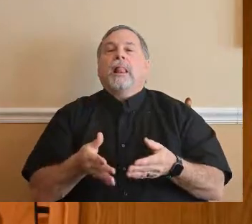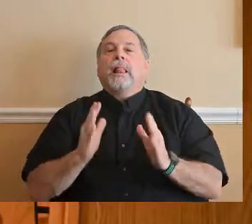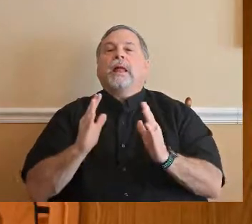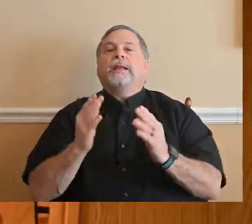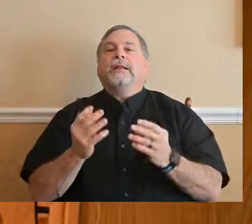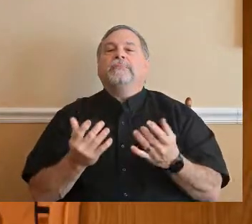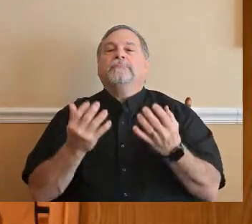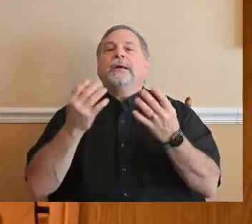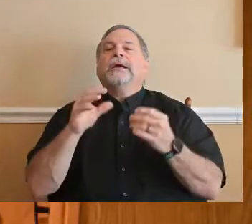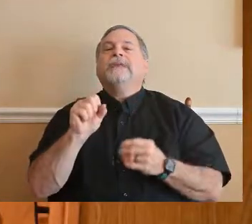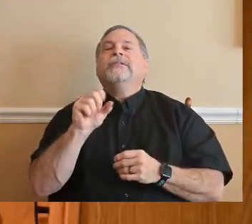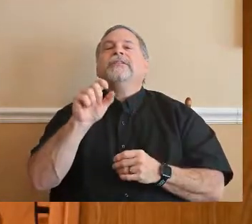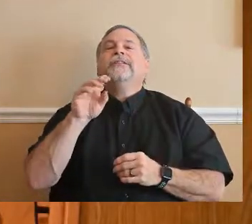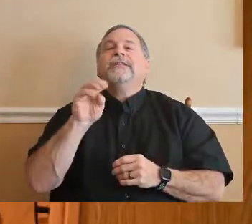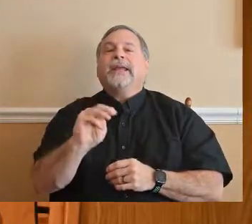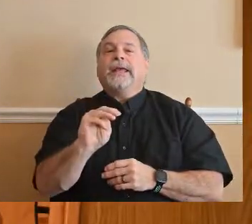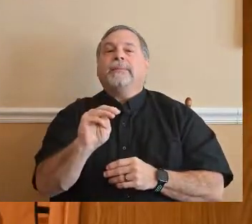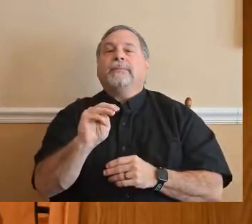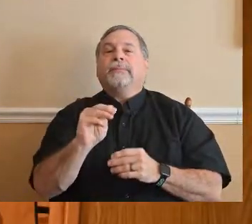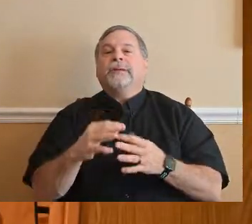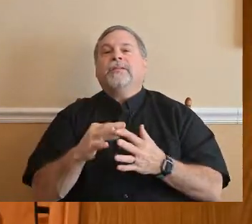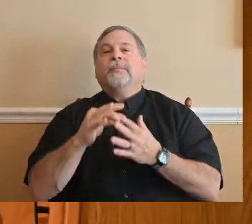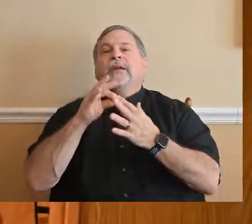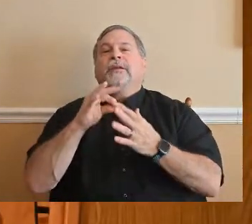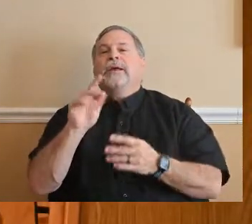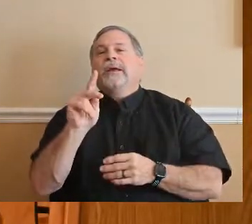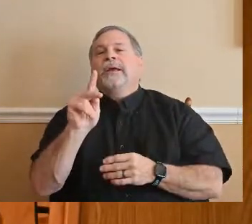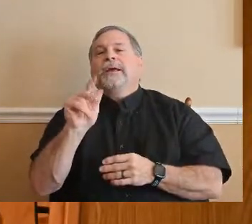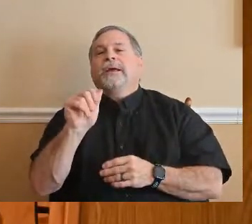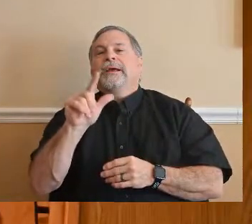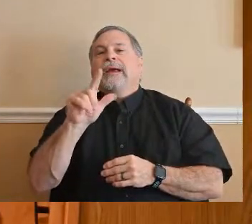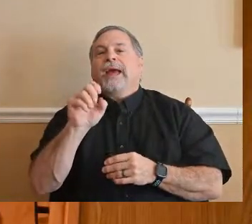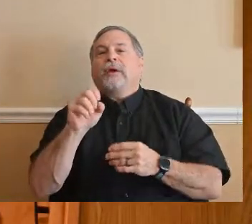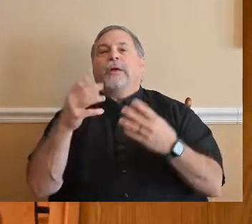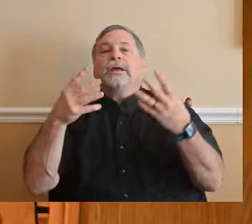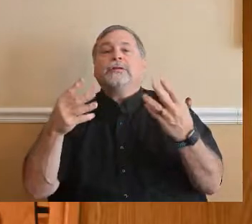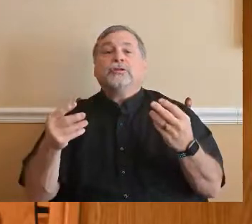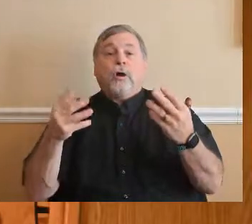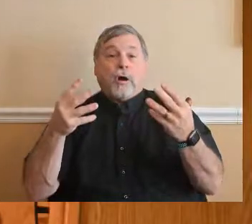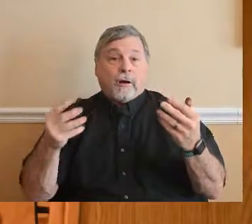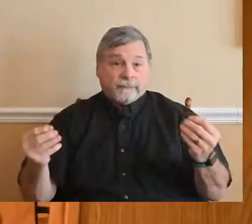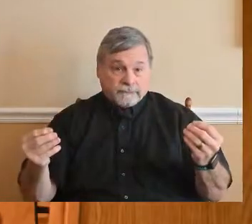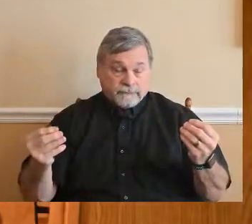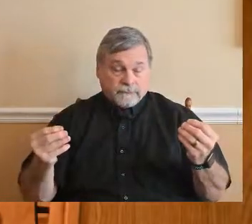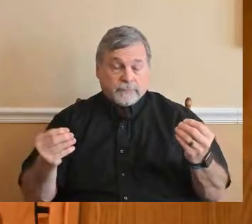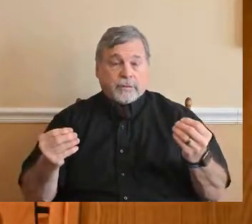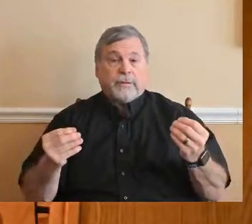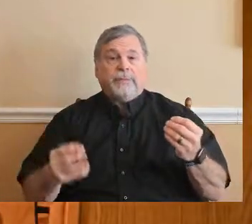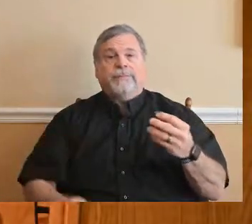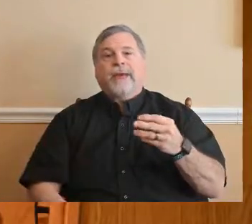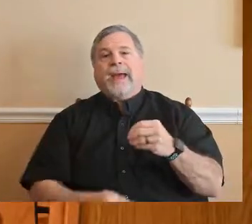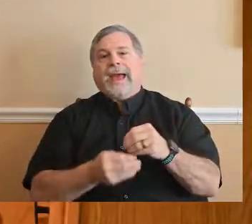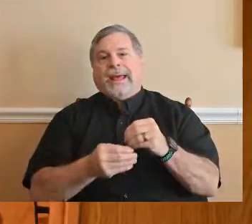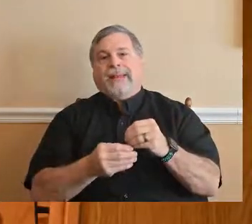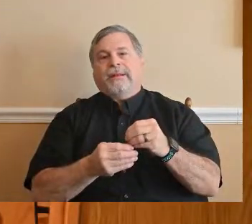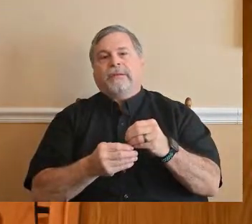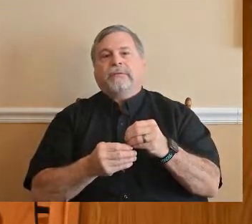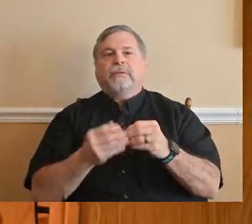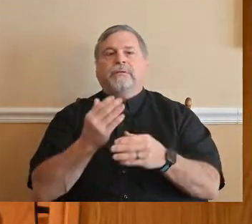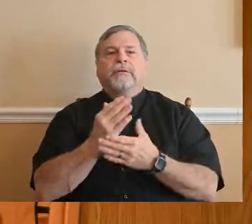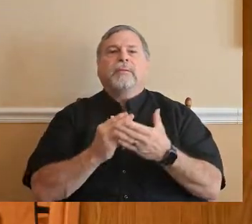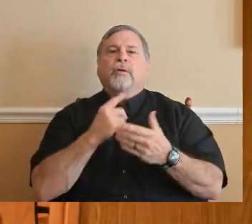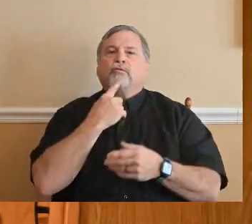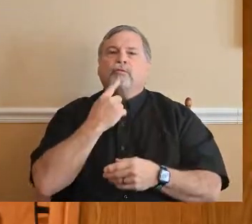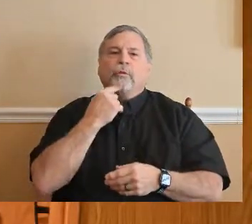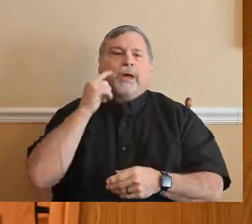some steaming so that it gets the kale especially to be softened. We're hoping that by putting in and caramelizing some